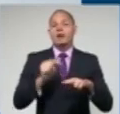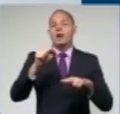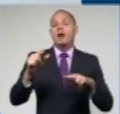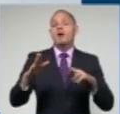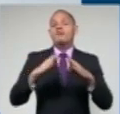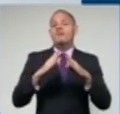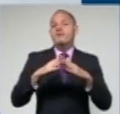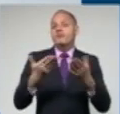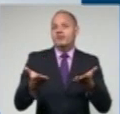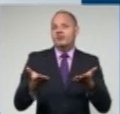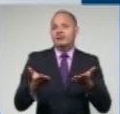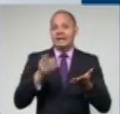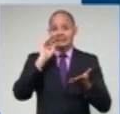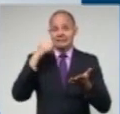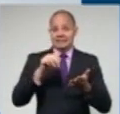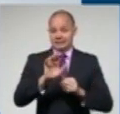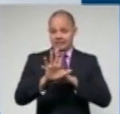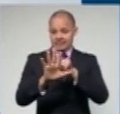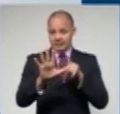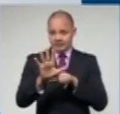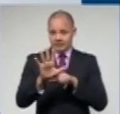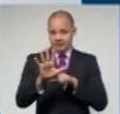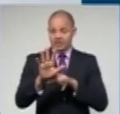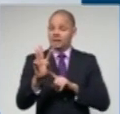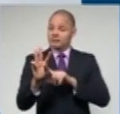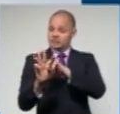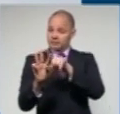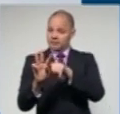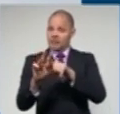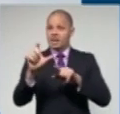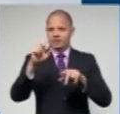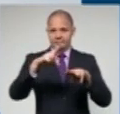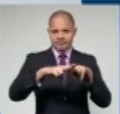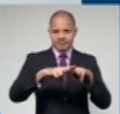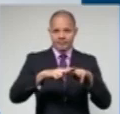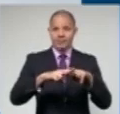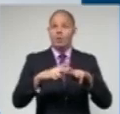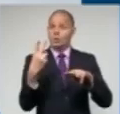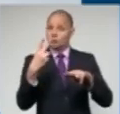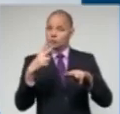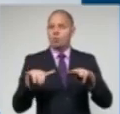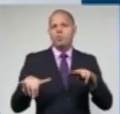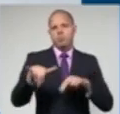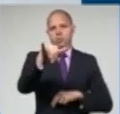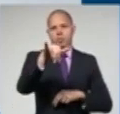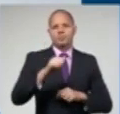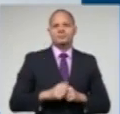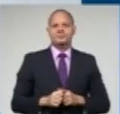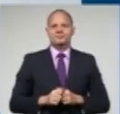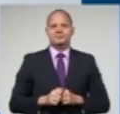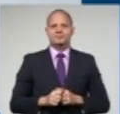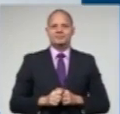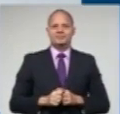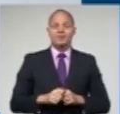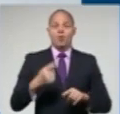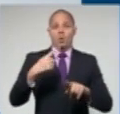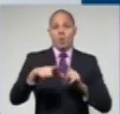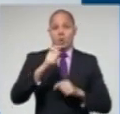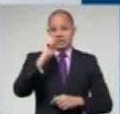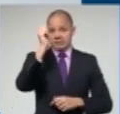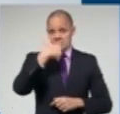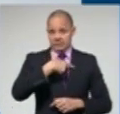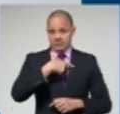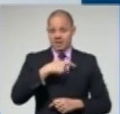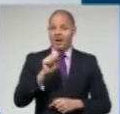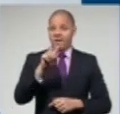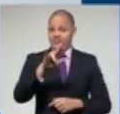belong to the municipality of the same name. In Santi Spiritus, 4 patients belong to Santi Spiritus, 2